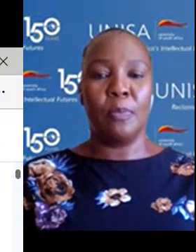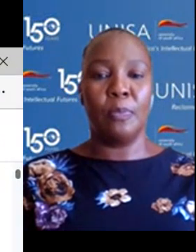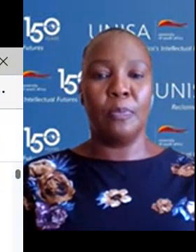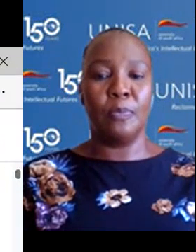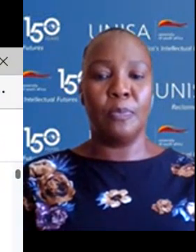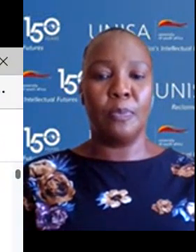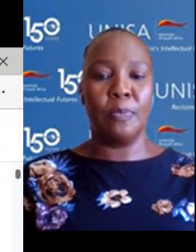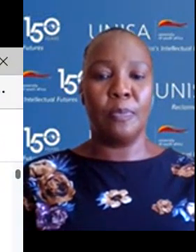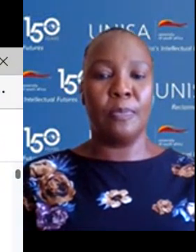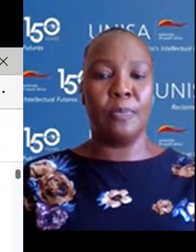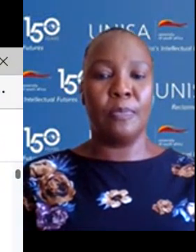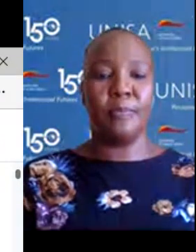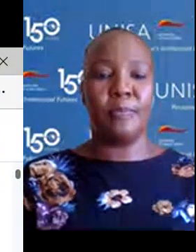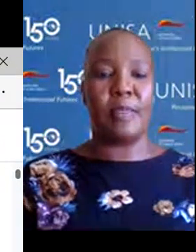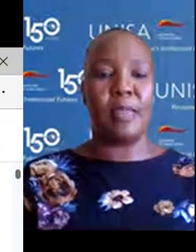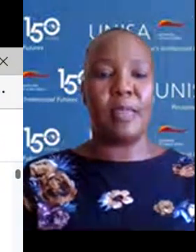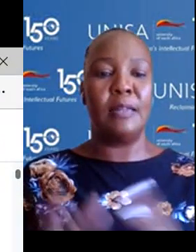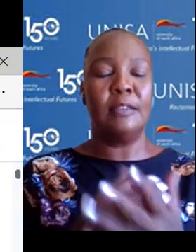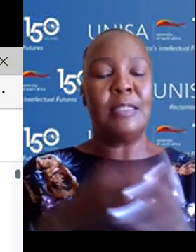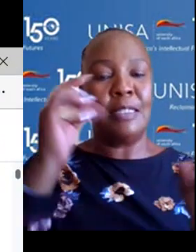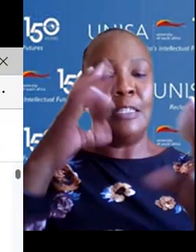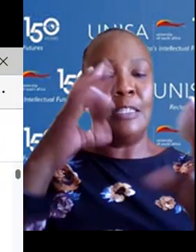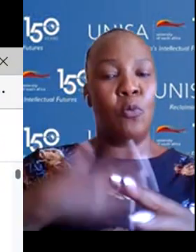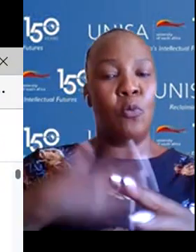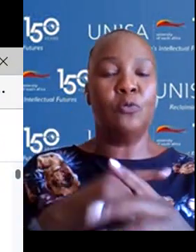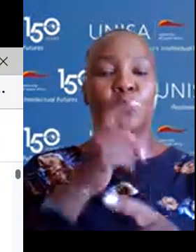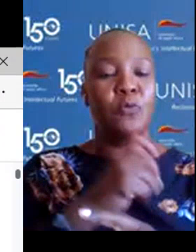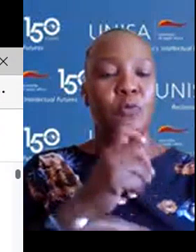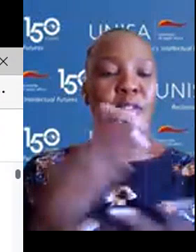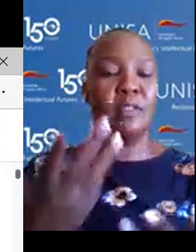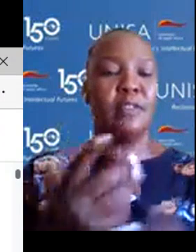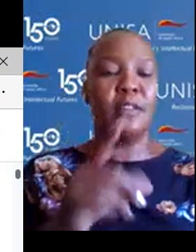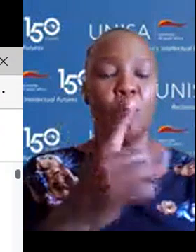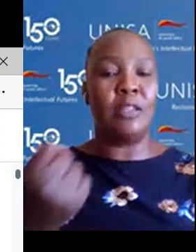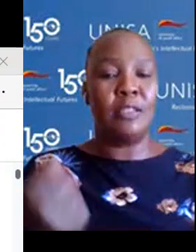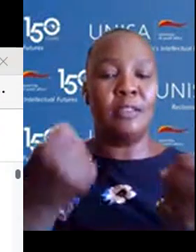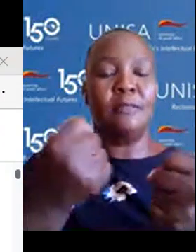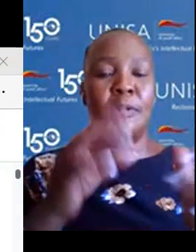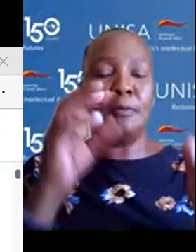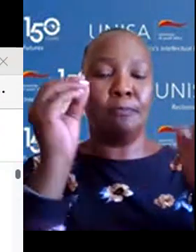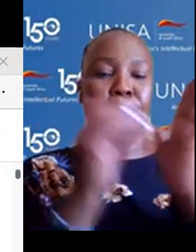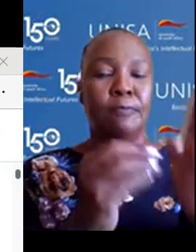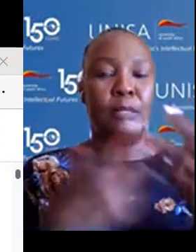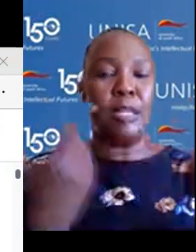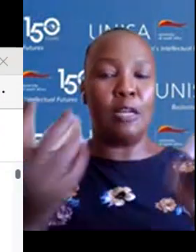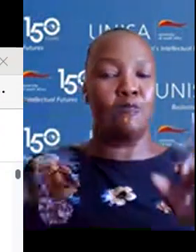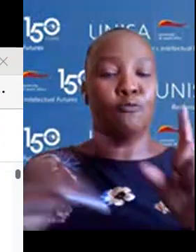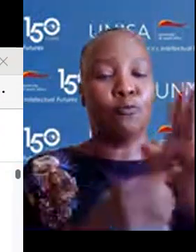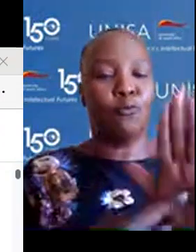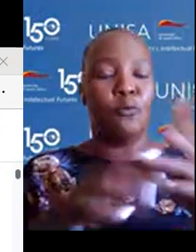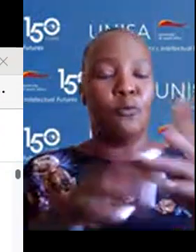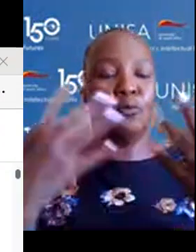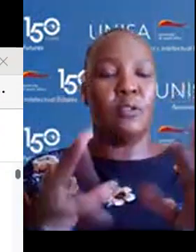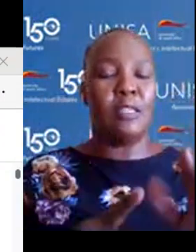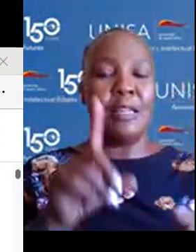use. Now we access the OneDrive on our desktop, and I did show you that. So you just simply click on your File